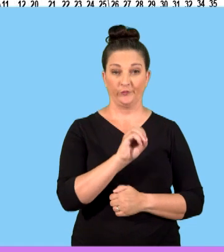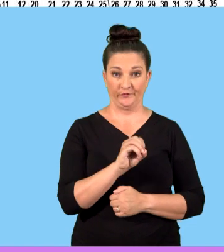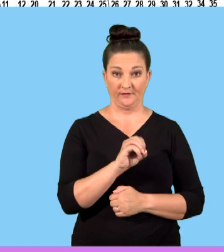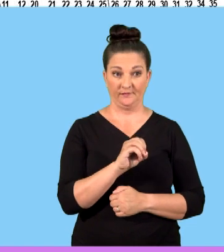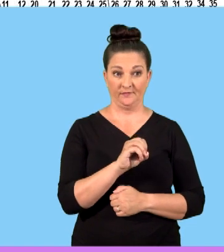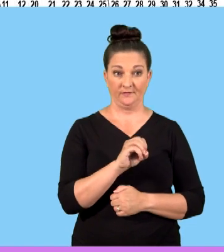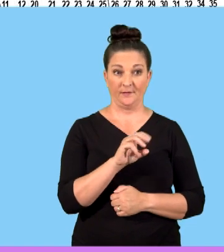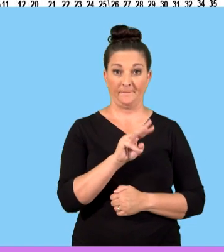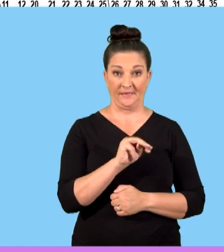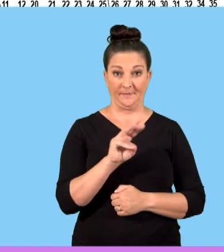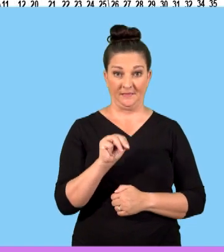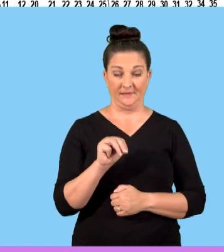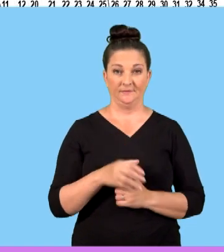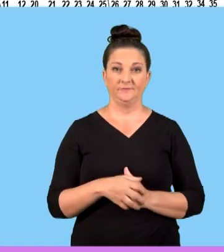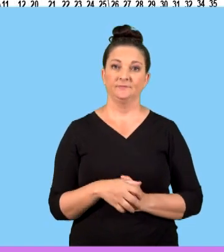250